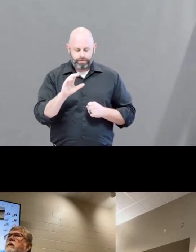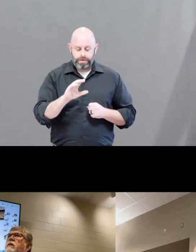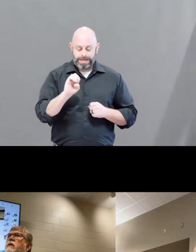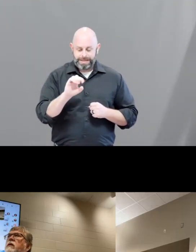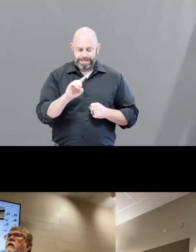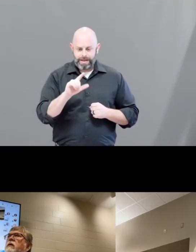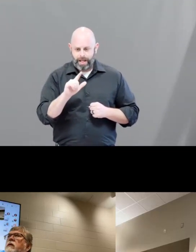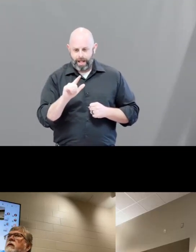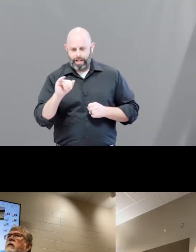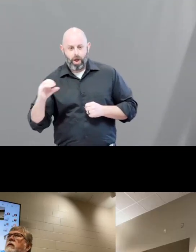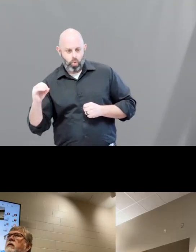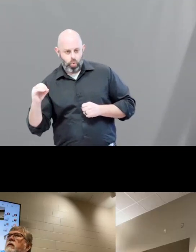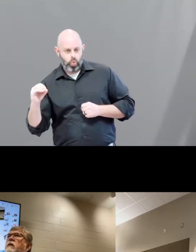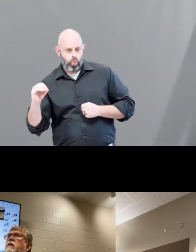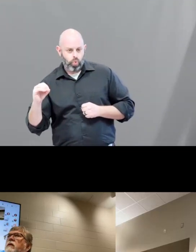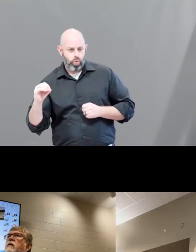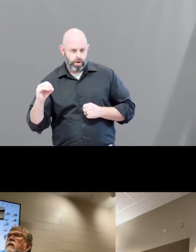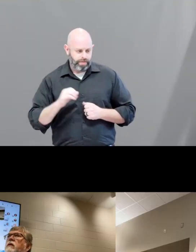EDLIO.